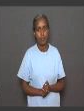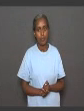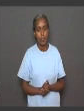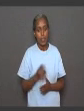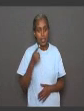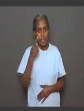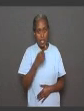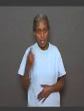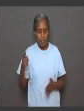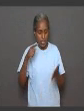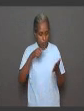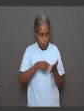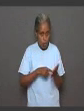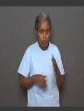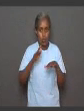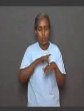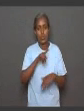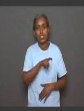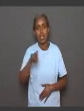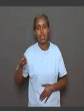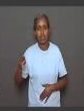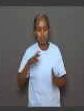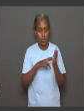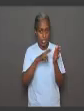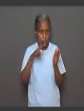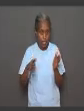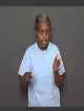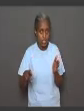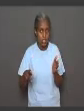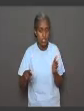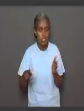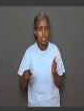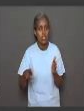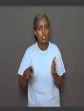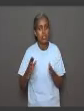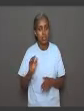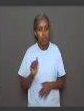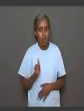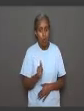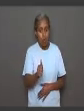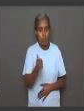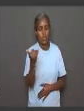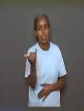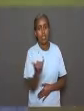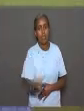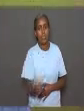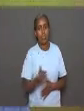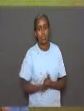Every point on the axis of reflection is its own image.